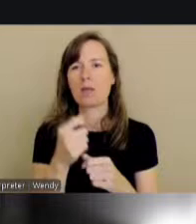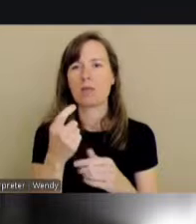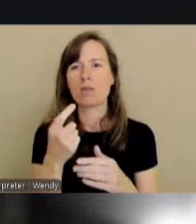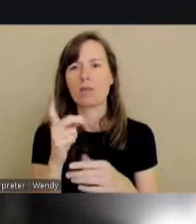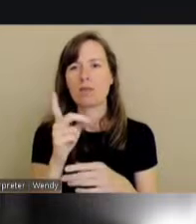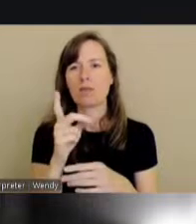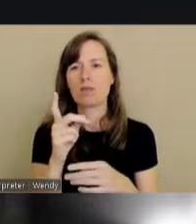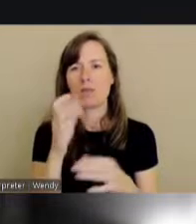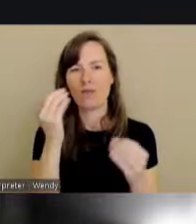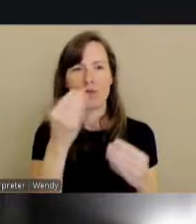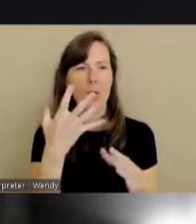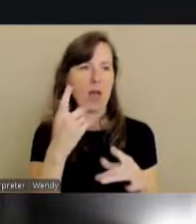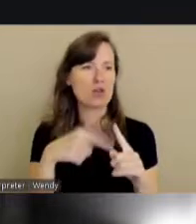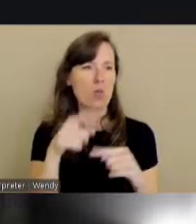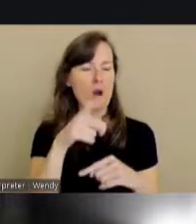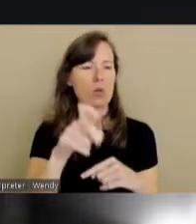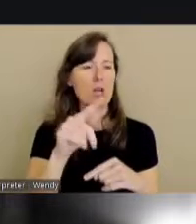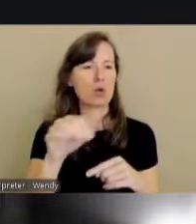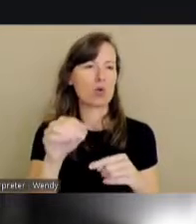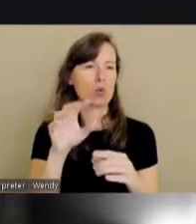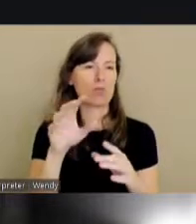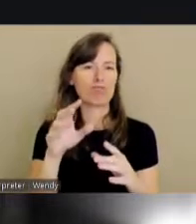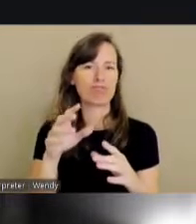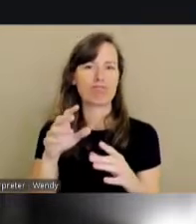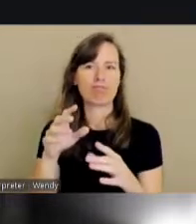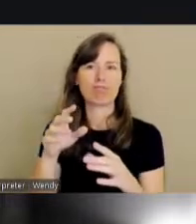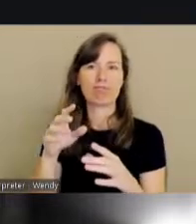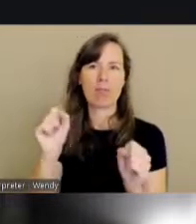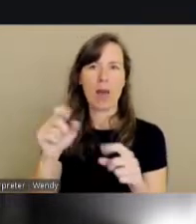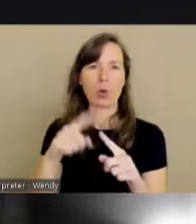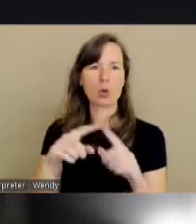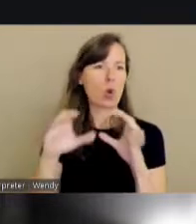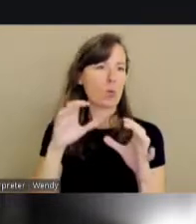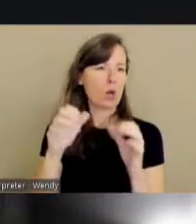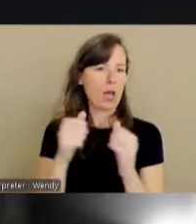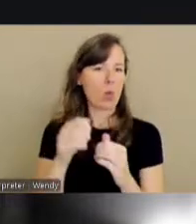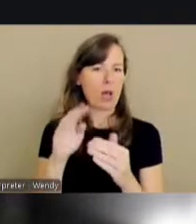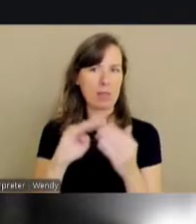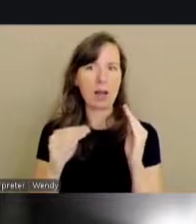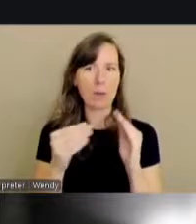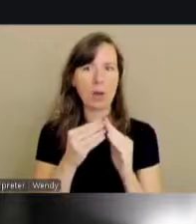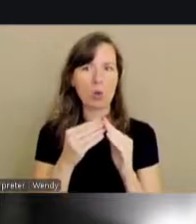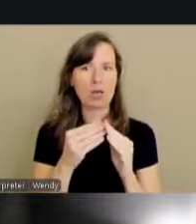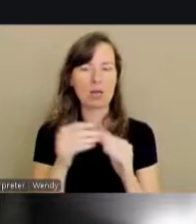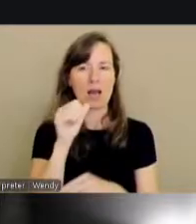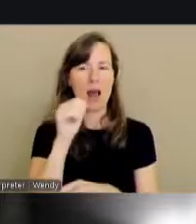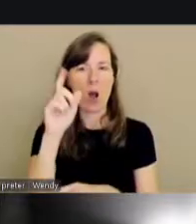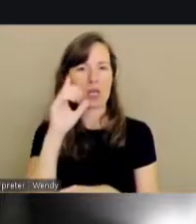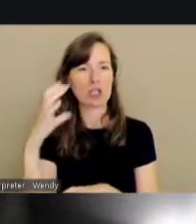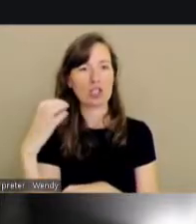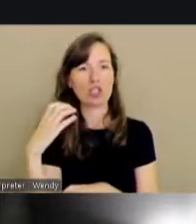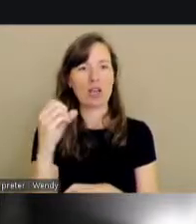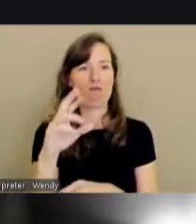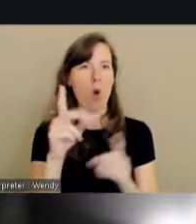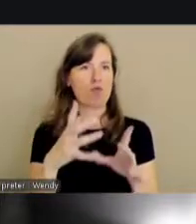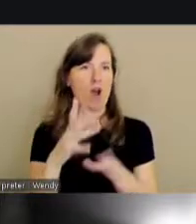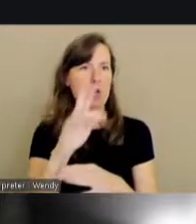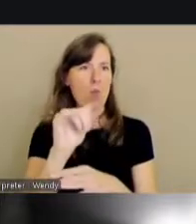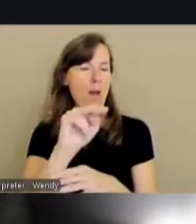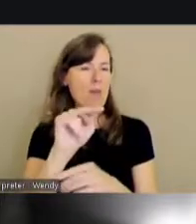communicate to the community. So I don't think the chief or Director Raymond will have any objections to that.